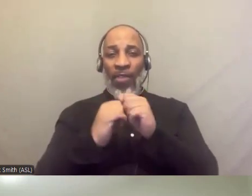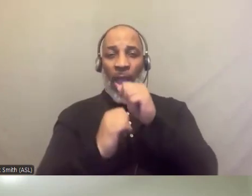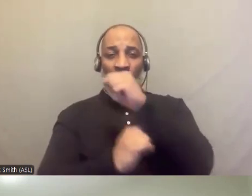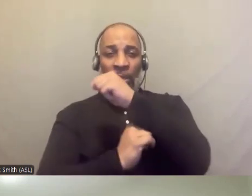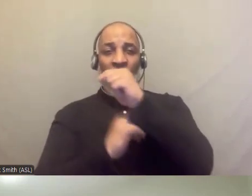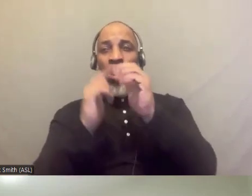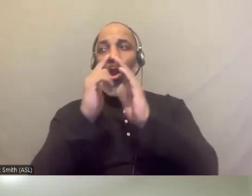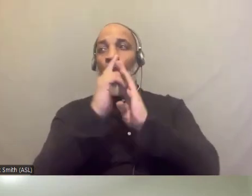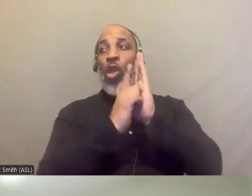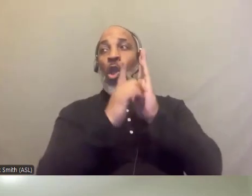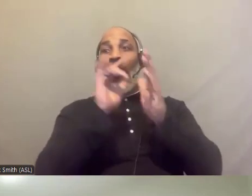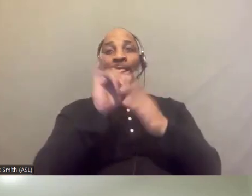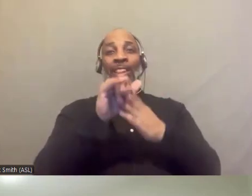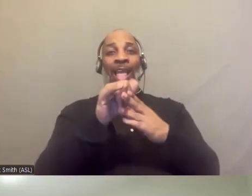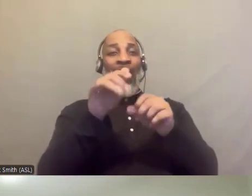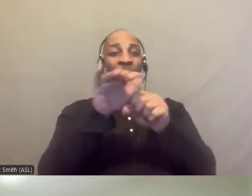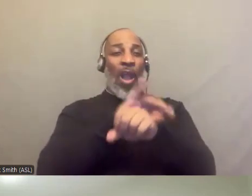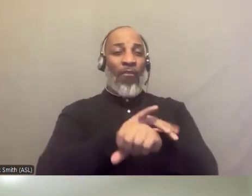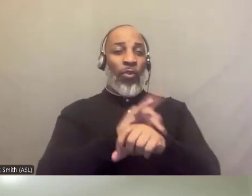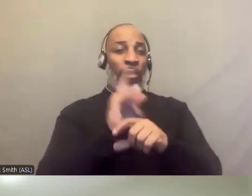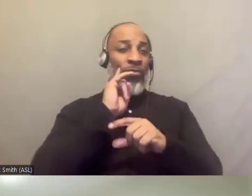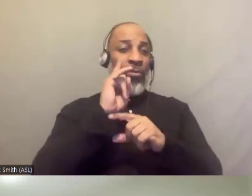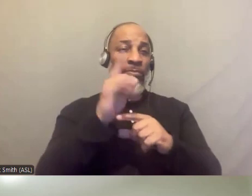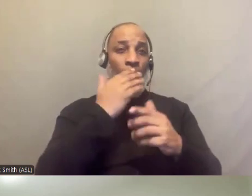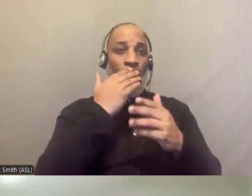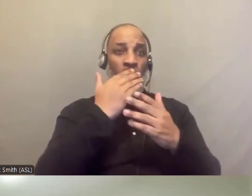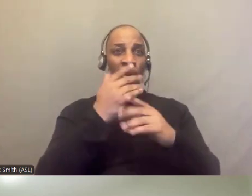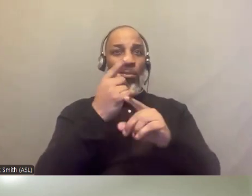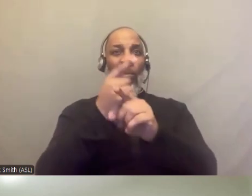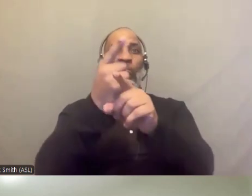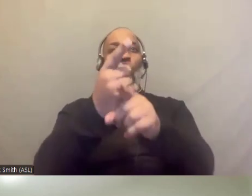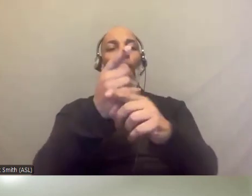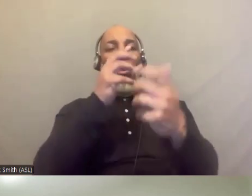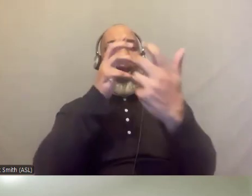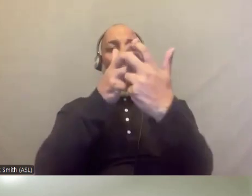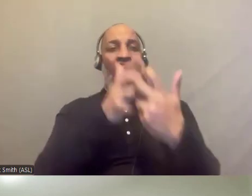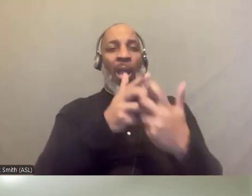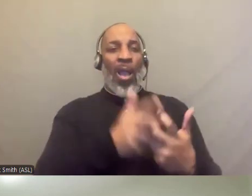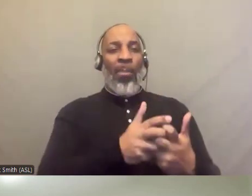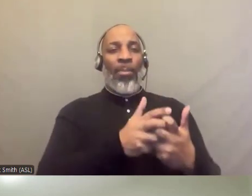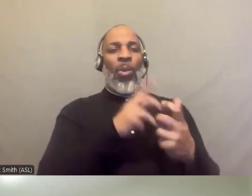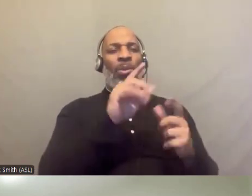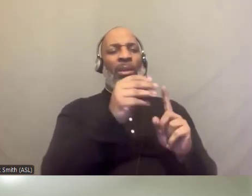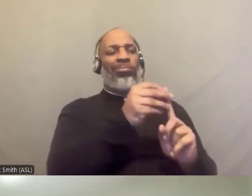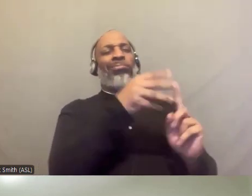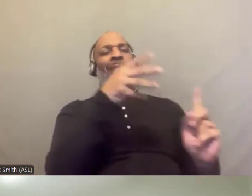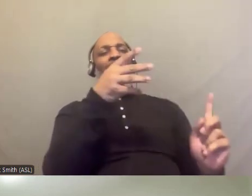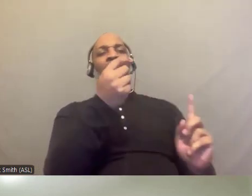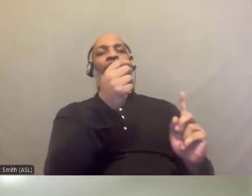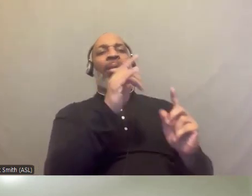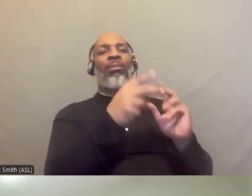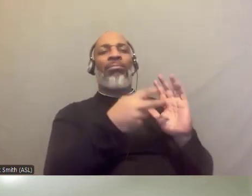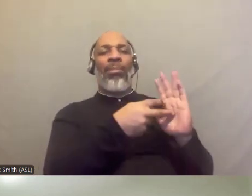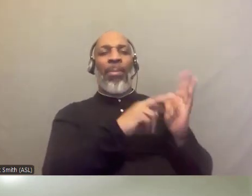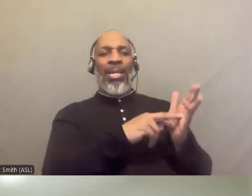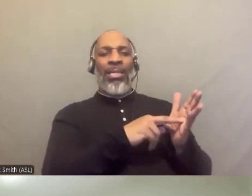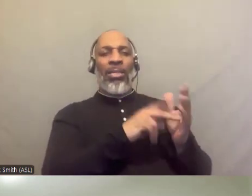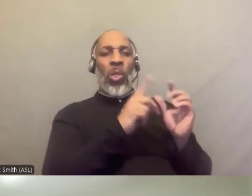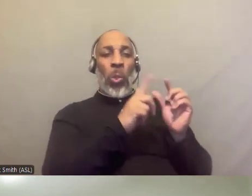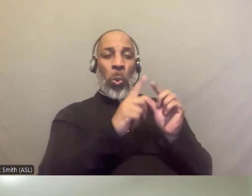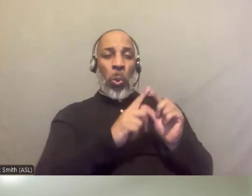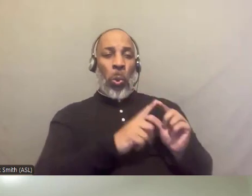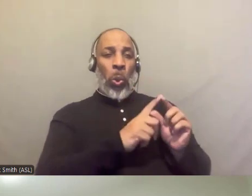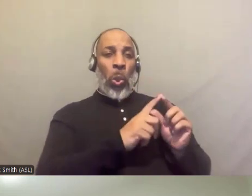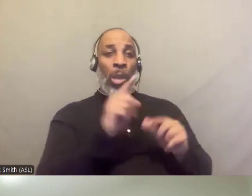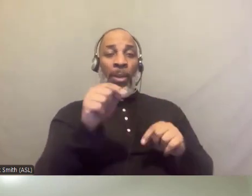govern employment law and reasonable accommodation. We're starting to define some of our terms. I'm going to the next couple of slides are